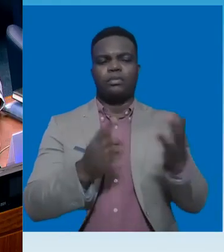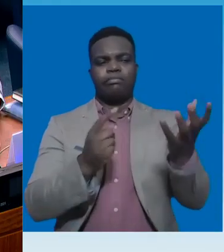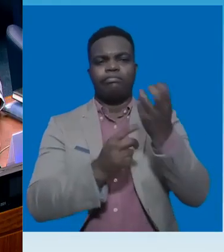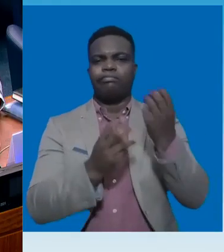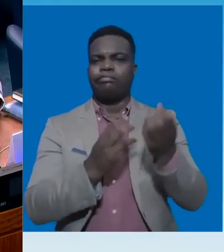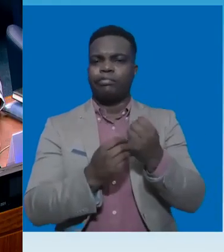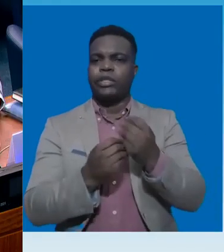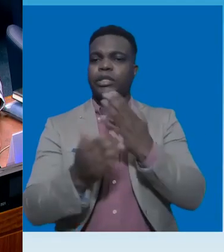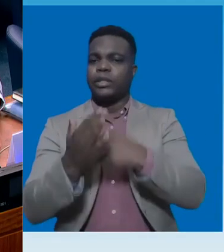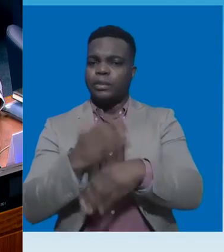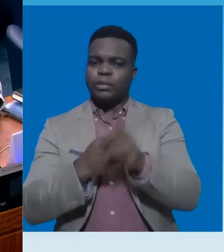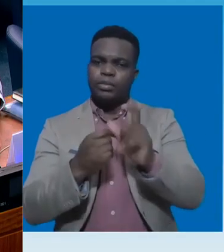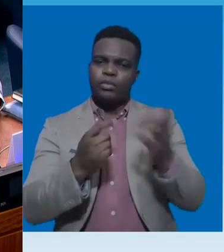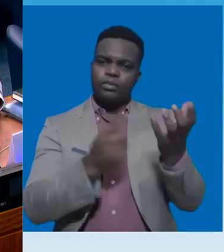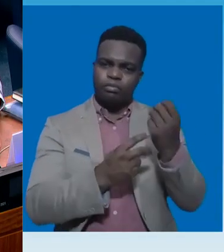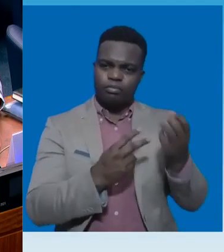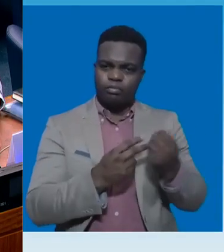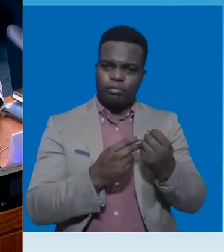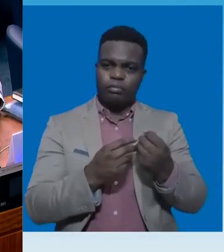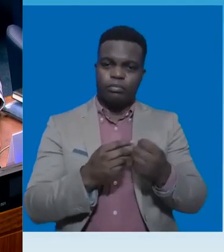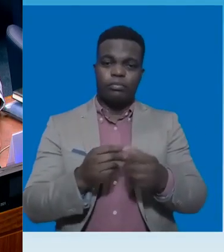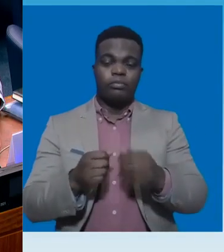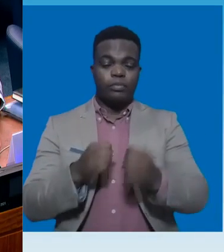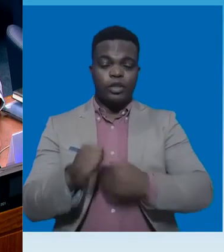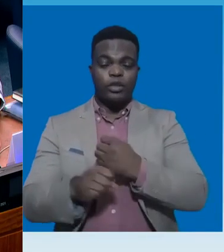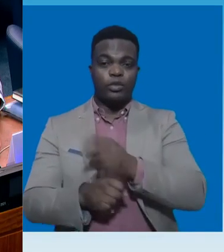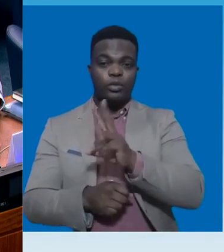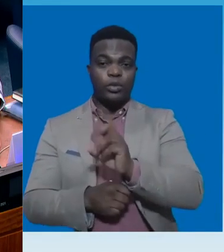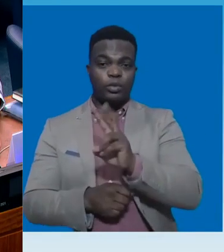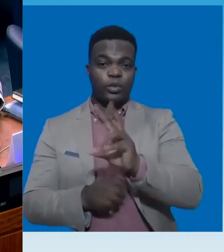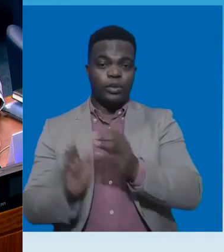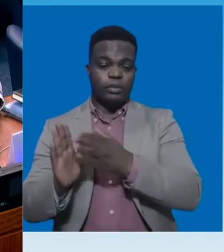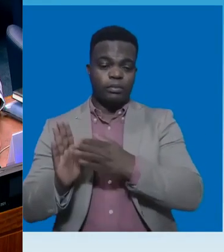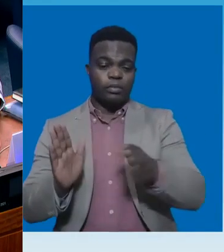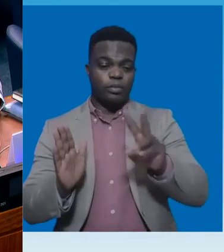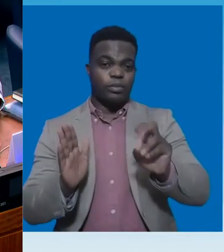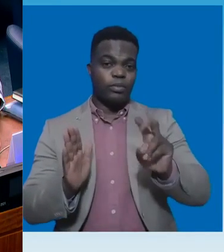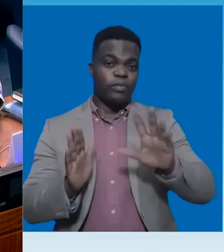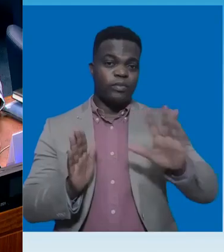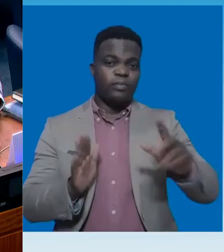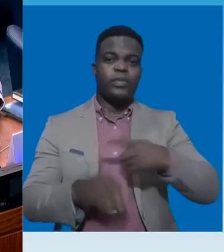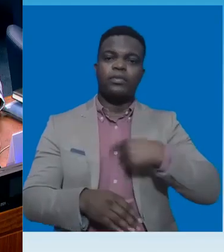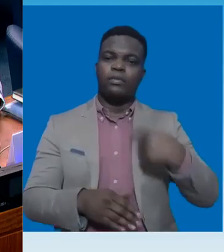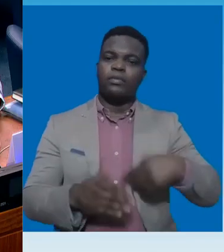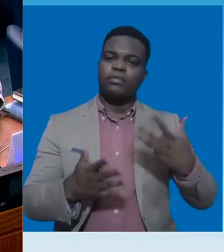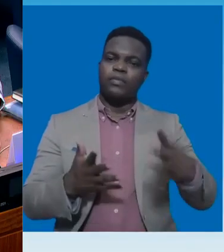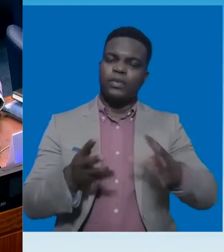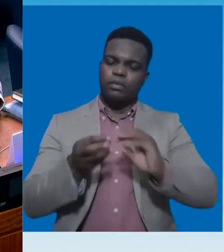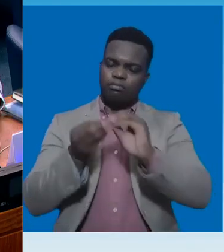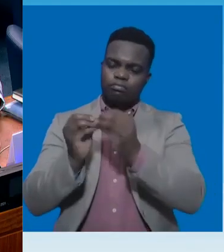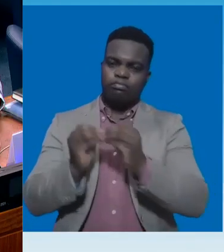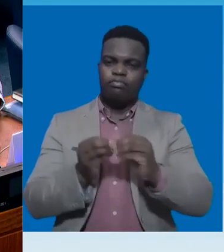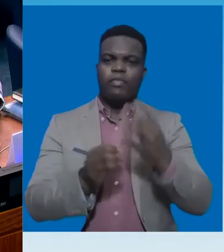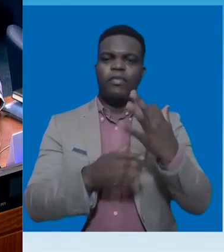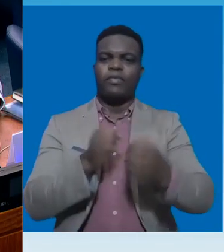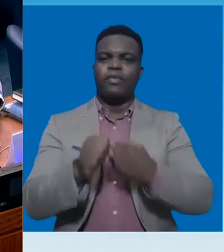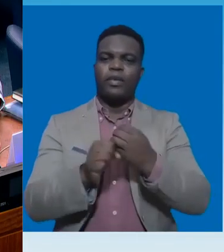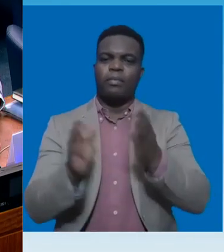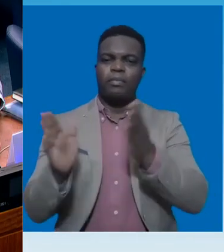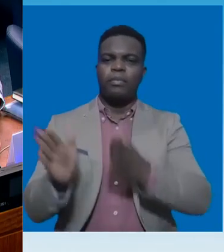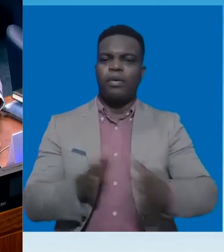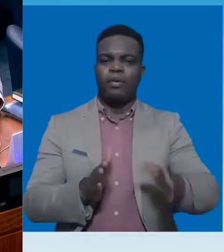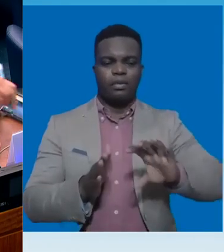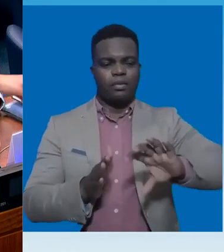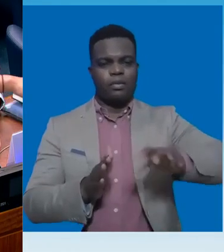China formulated and implemented a 5-year national plan to promote disability-inclusive development.